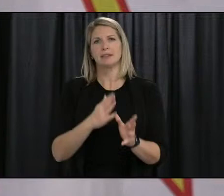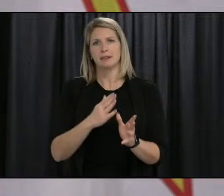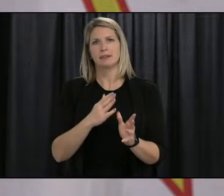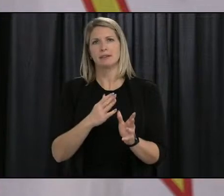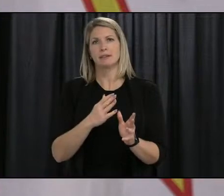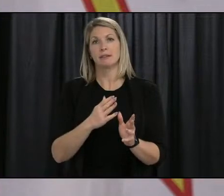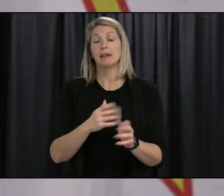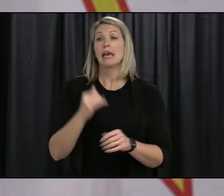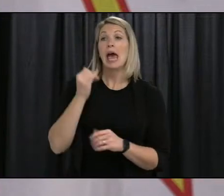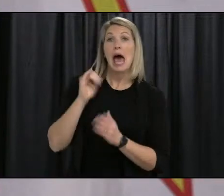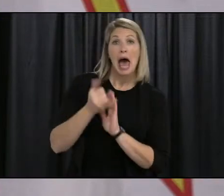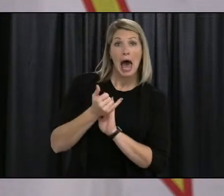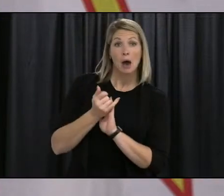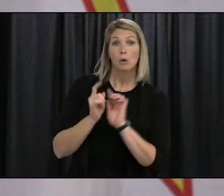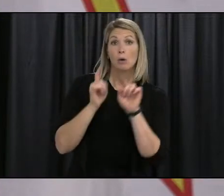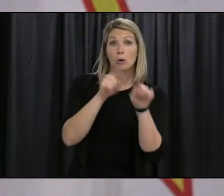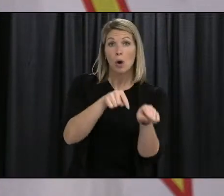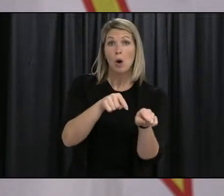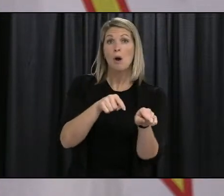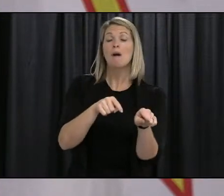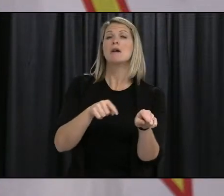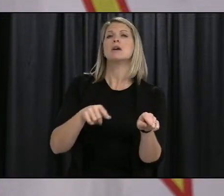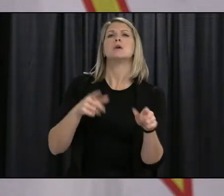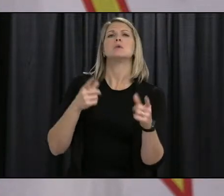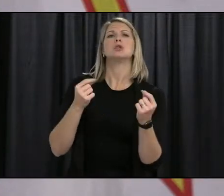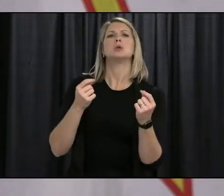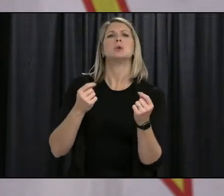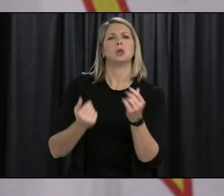shot clinic near you, please visit